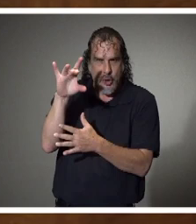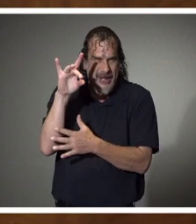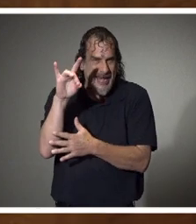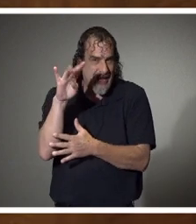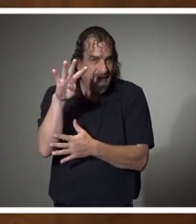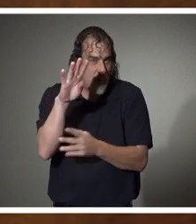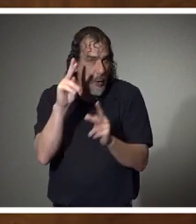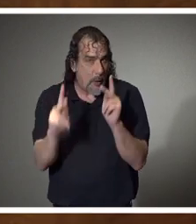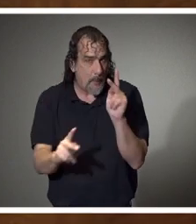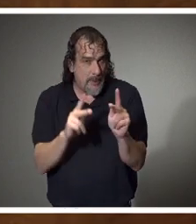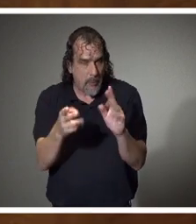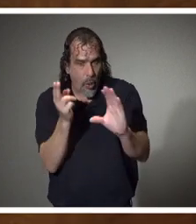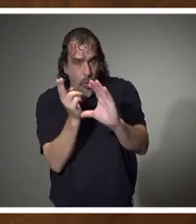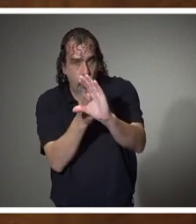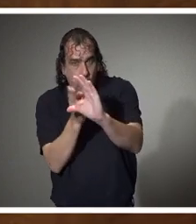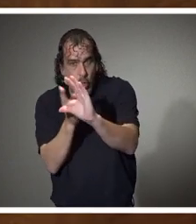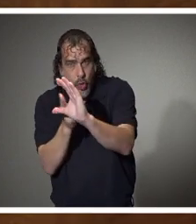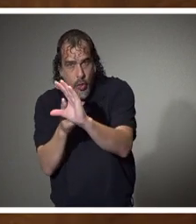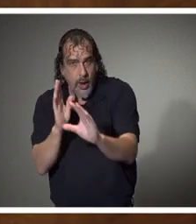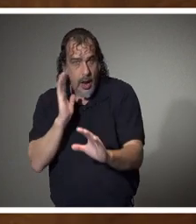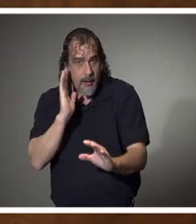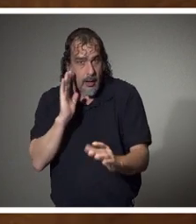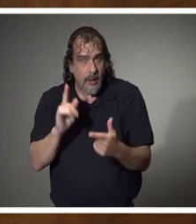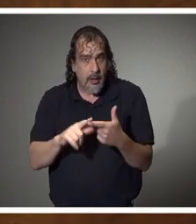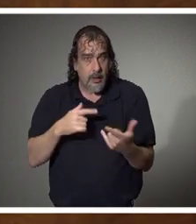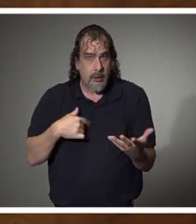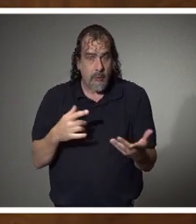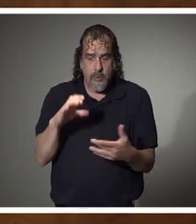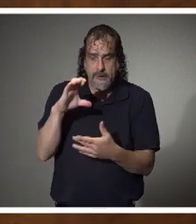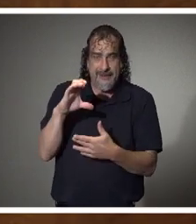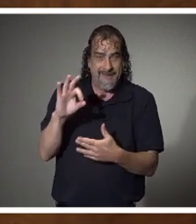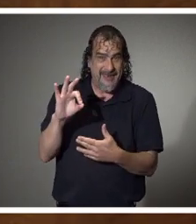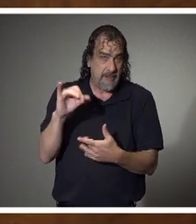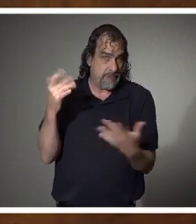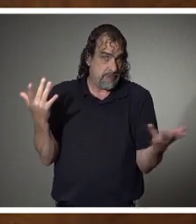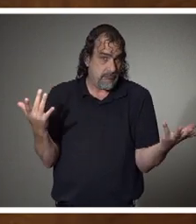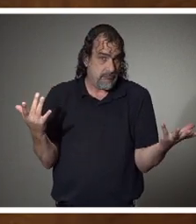8,984 Mississippians in hospital beds with COVID-19 today.